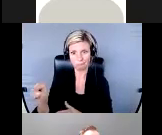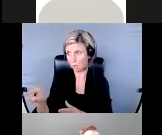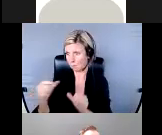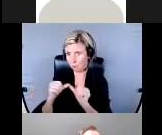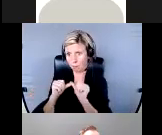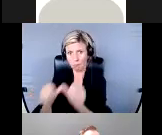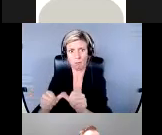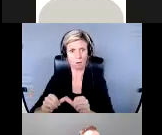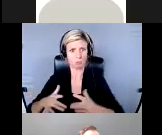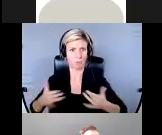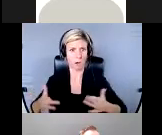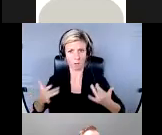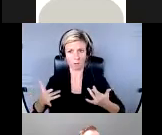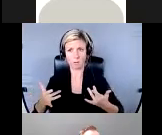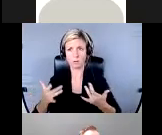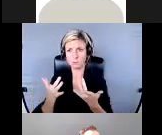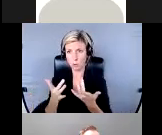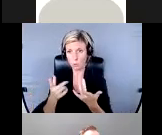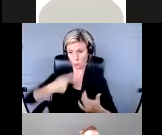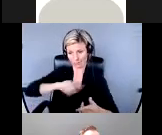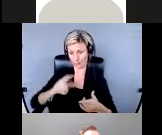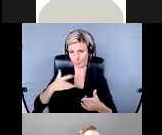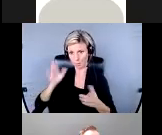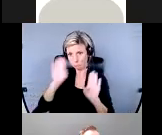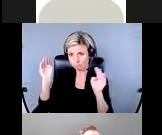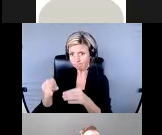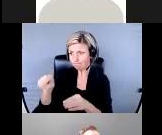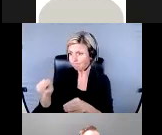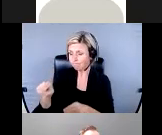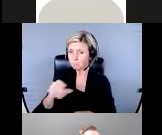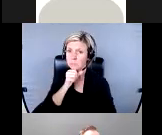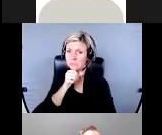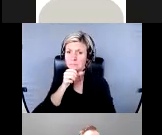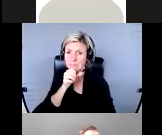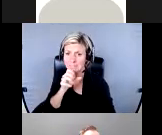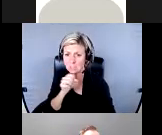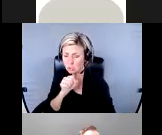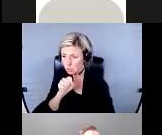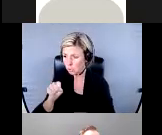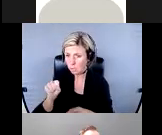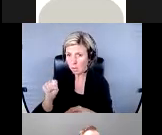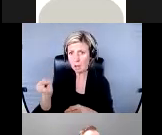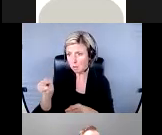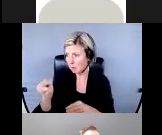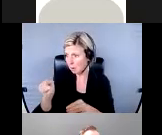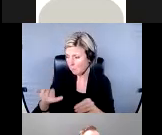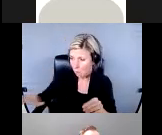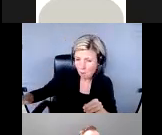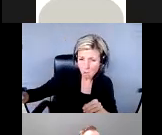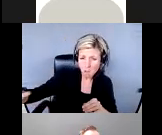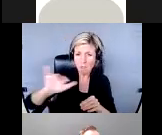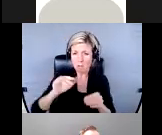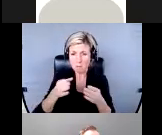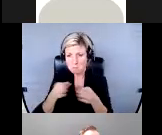on the older adult at the center of the discussion. And we also look all around and have a really broad look